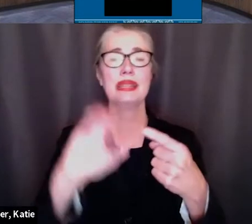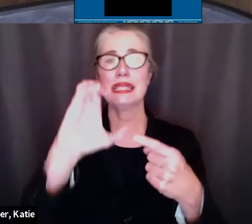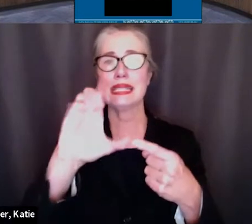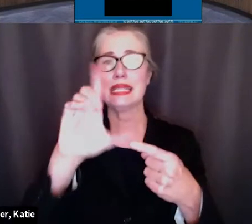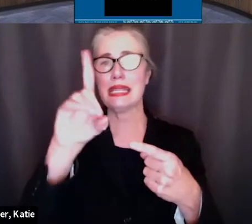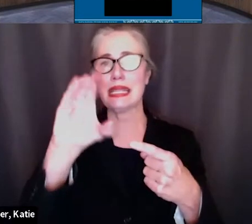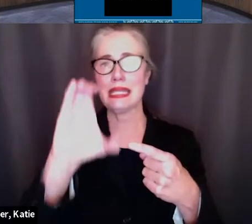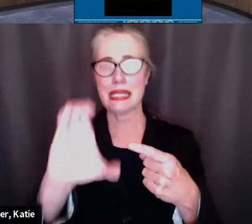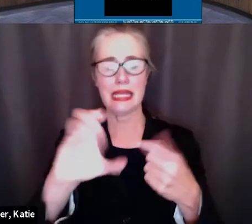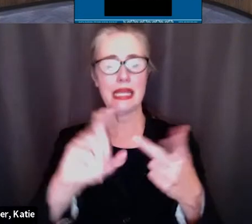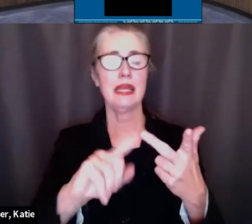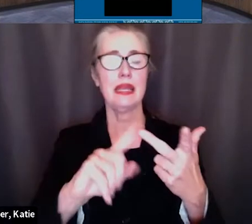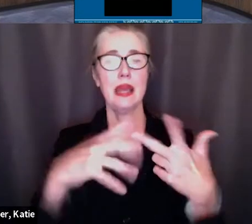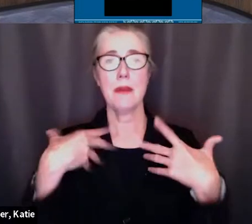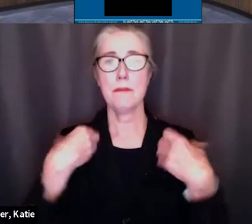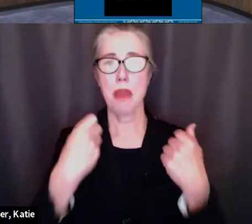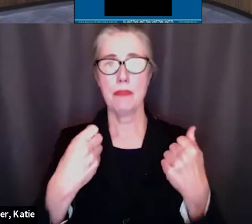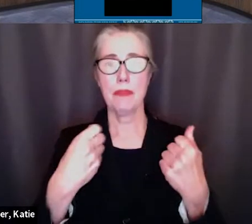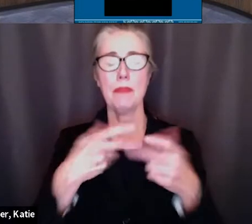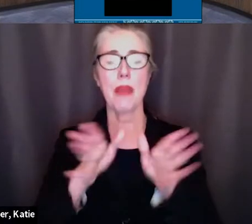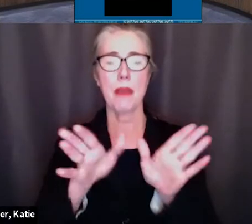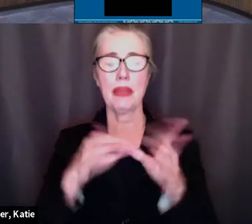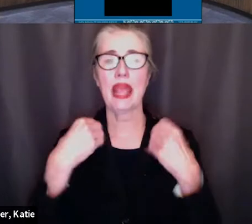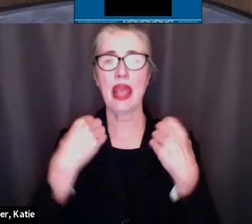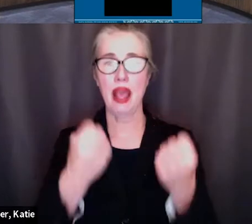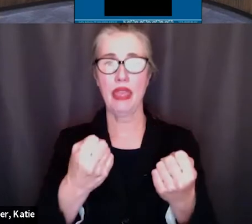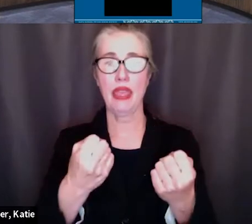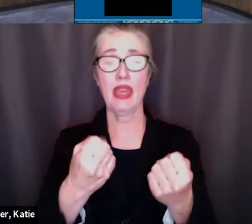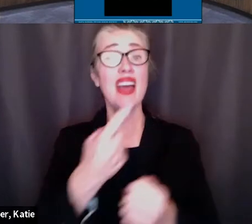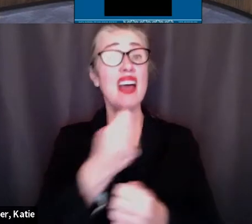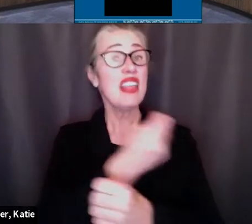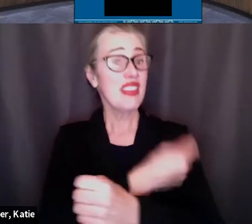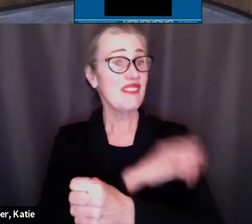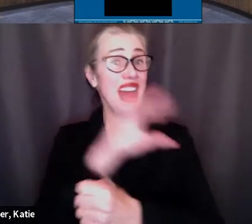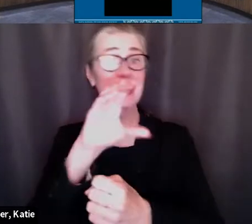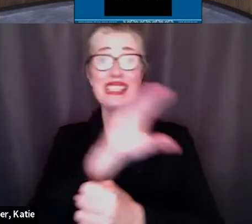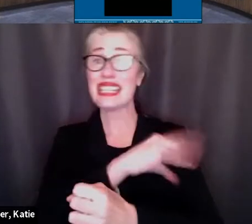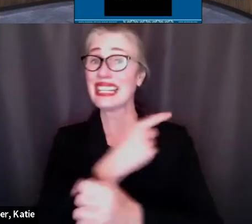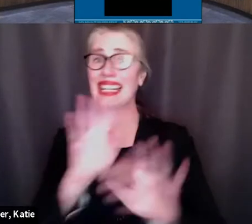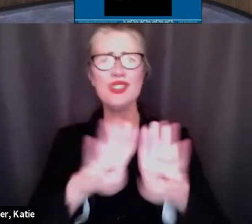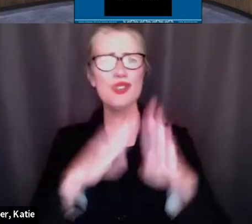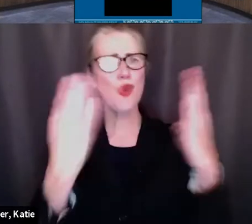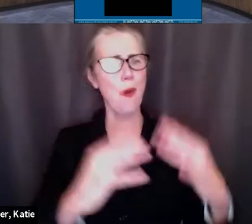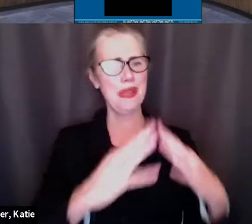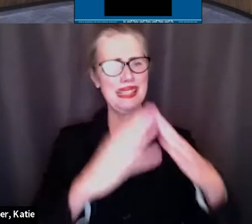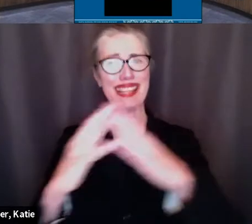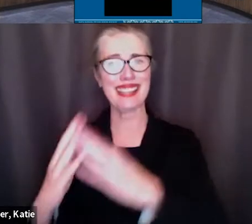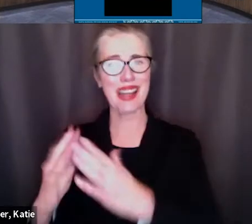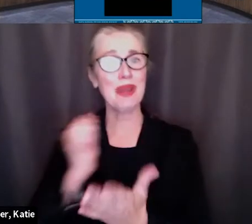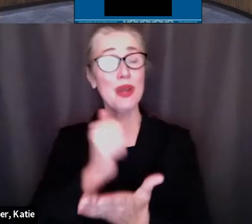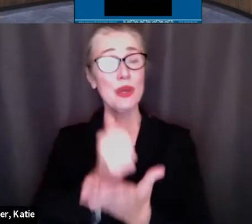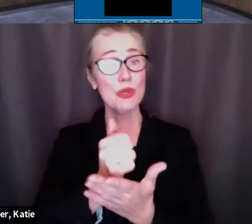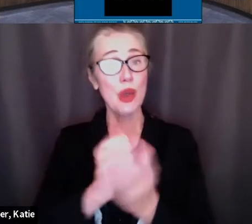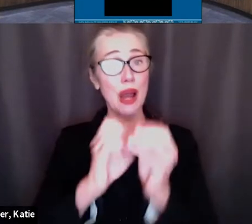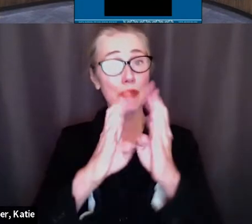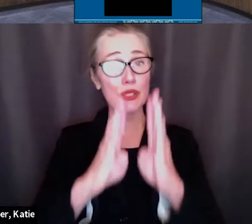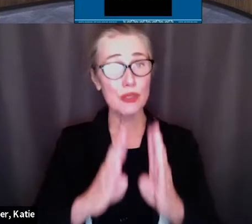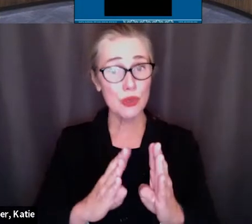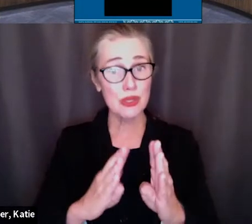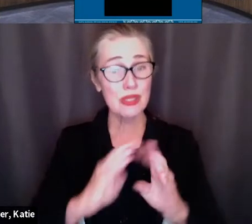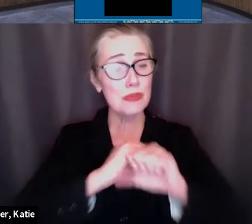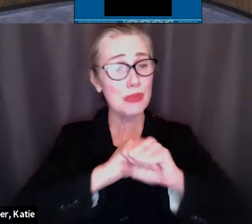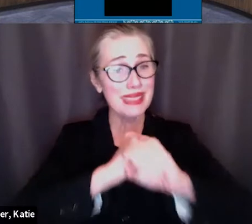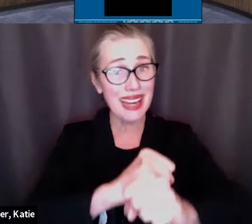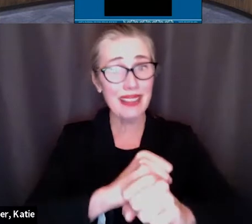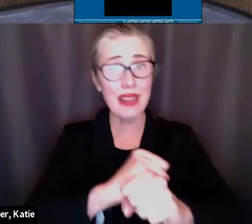appreciate the uh the the vaccine clinics have been open to help students uh be protected from the from cover 19.